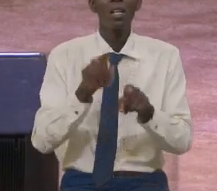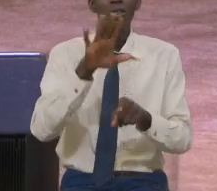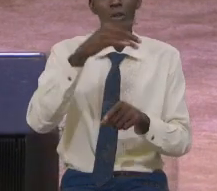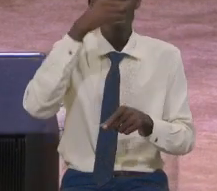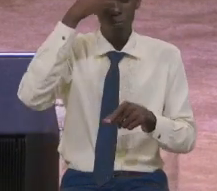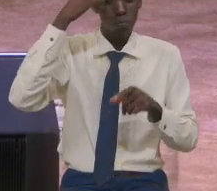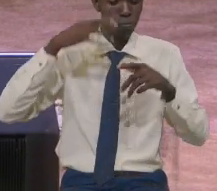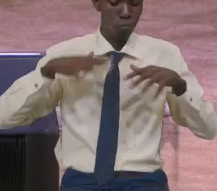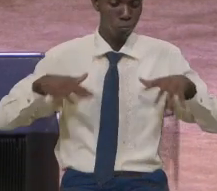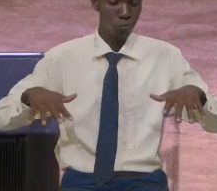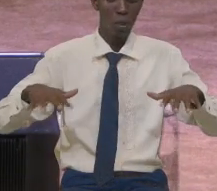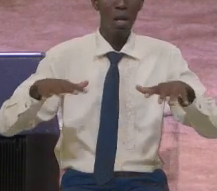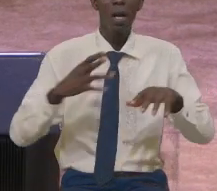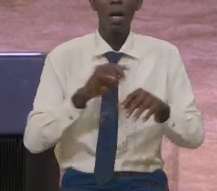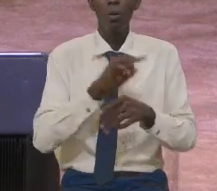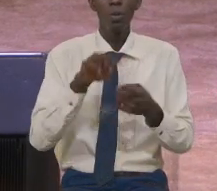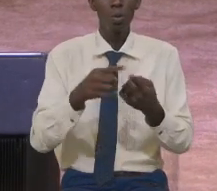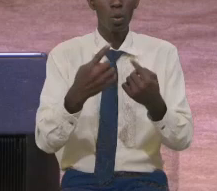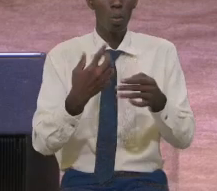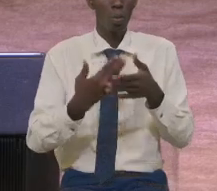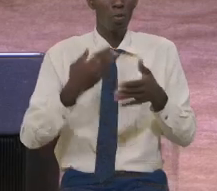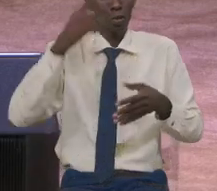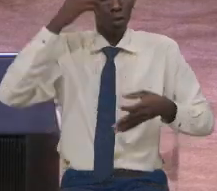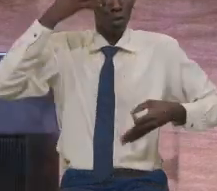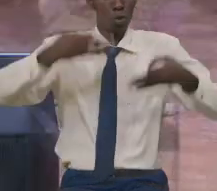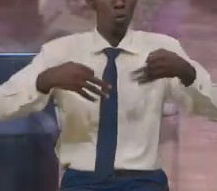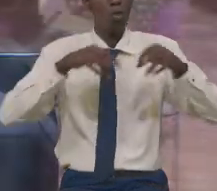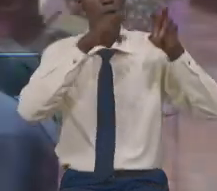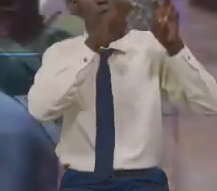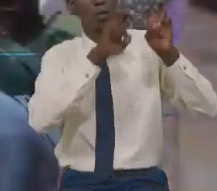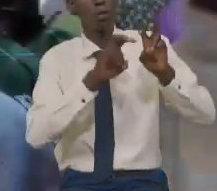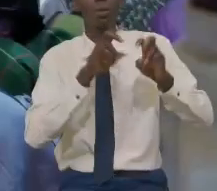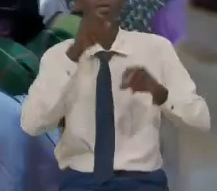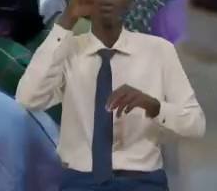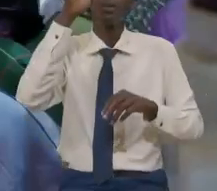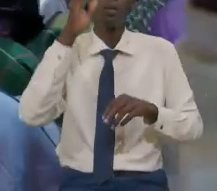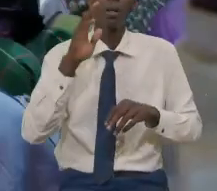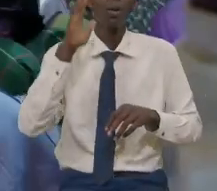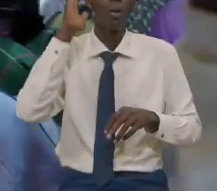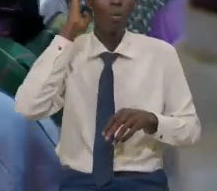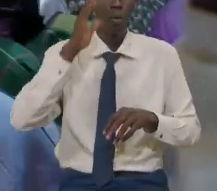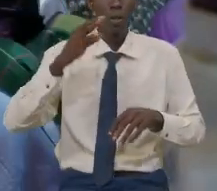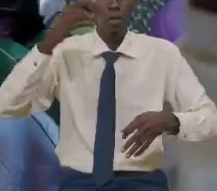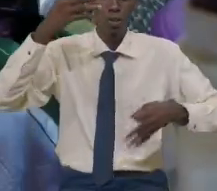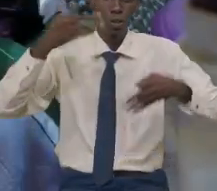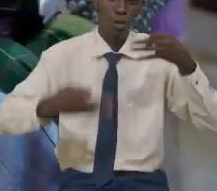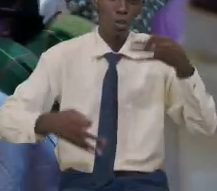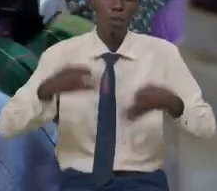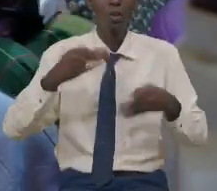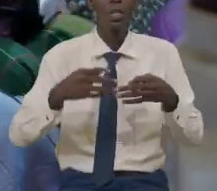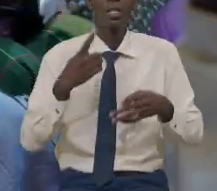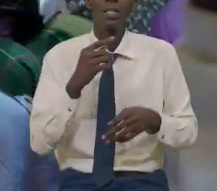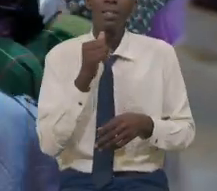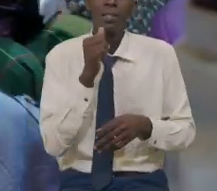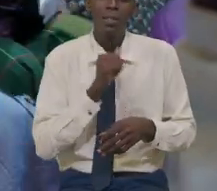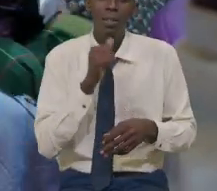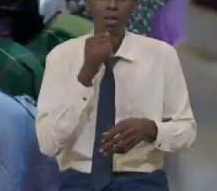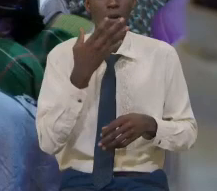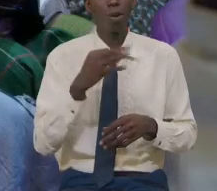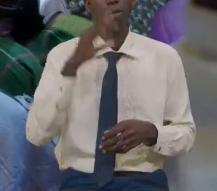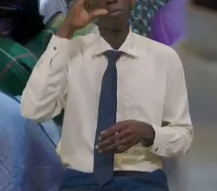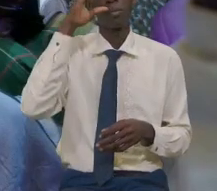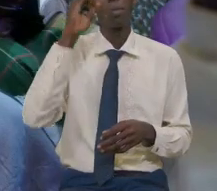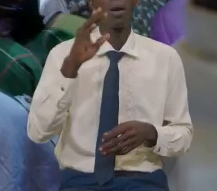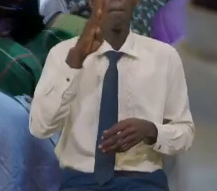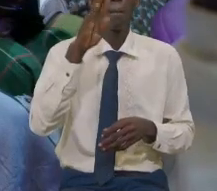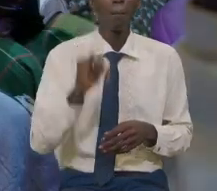And then when you come before the judgment throne, God will judge the secrets of men